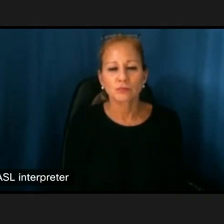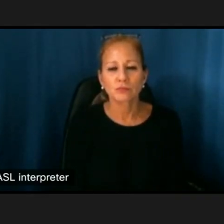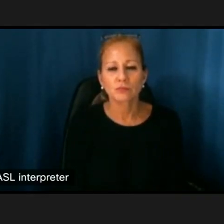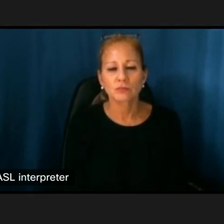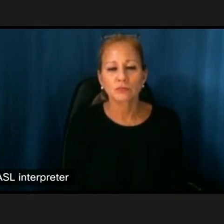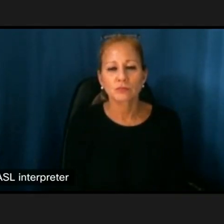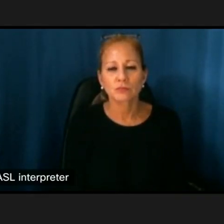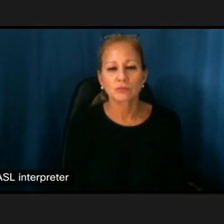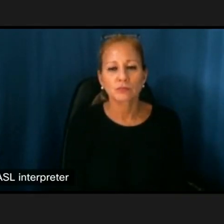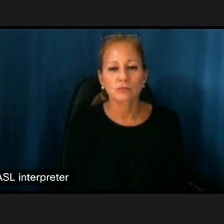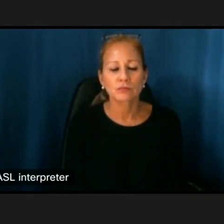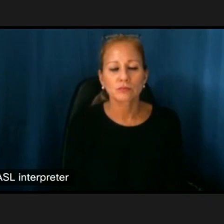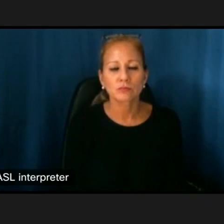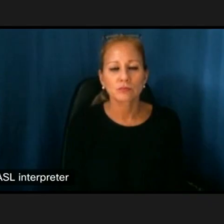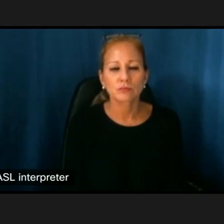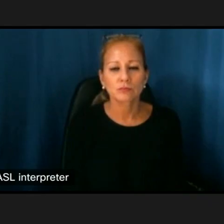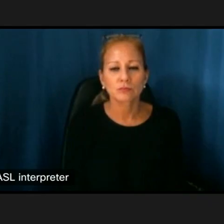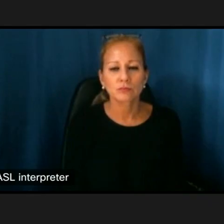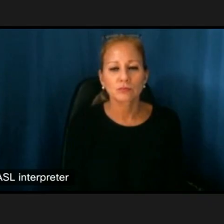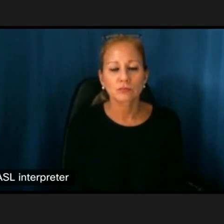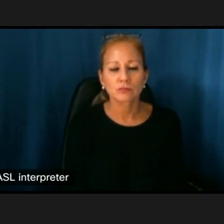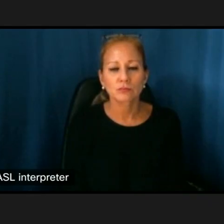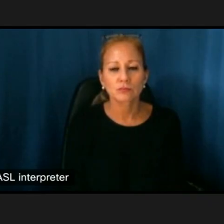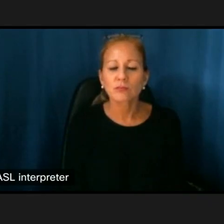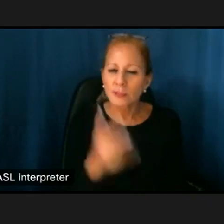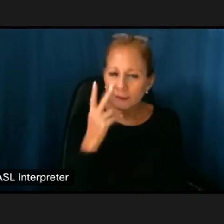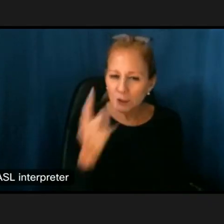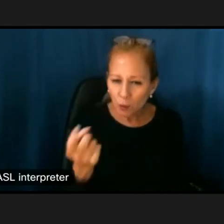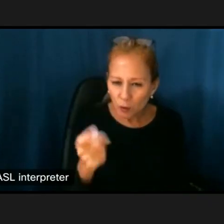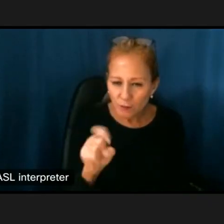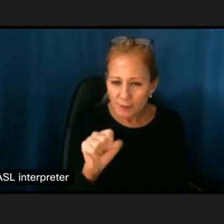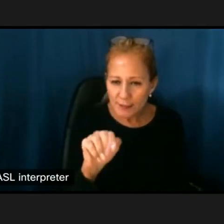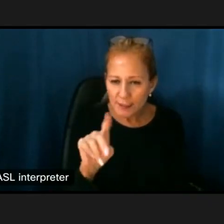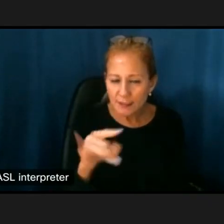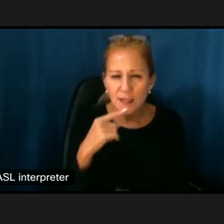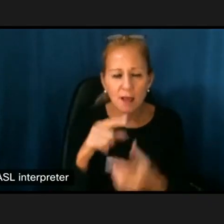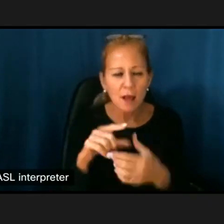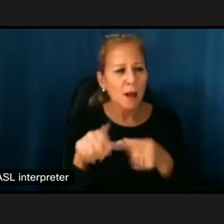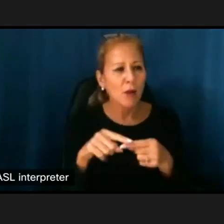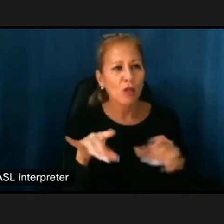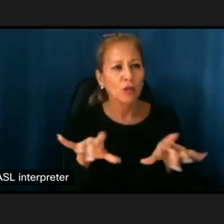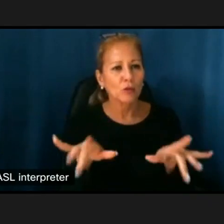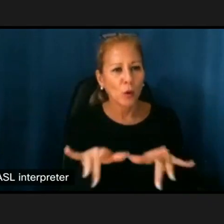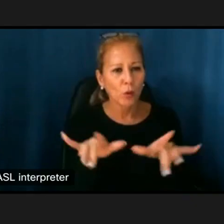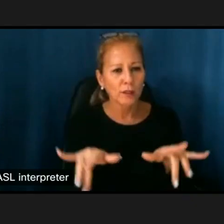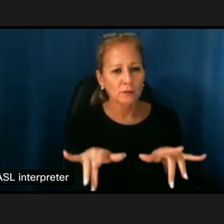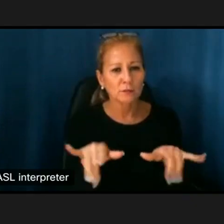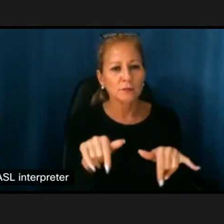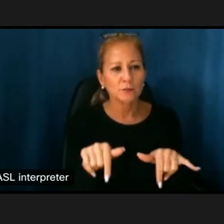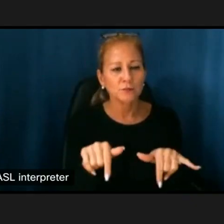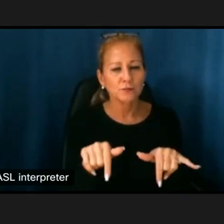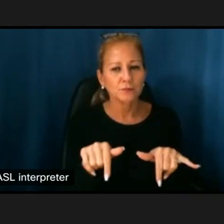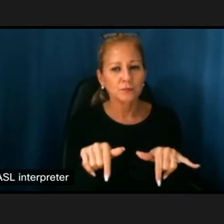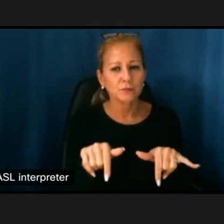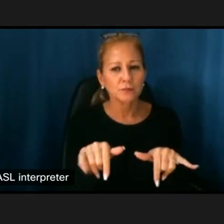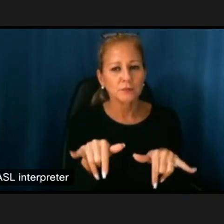Let's see. And I have a question from Sandy about the recording. Um, and I can say